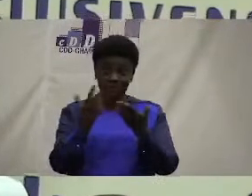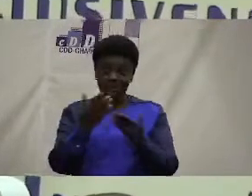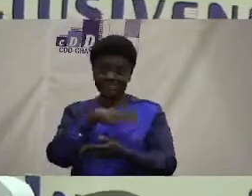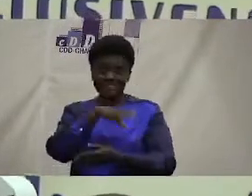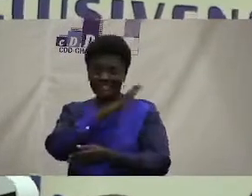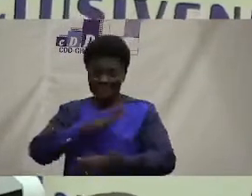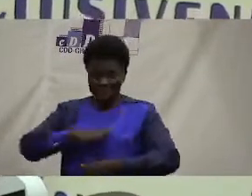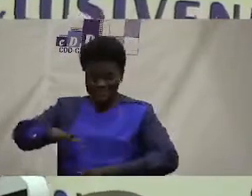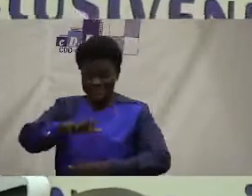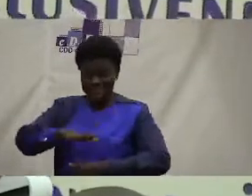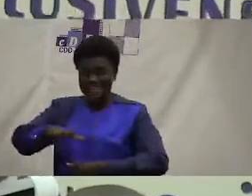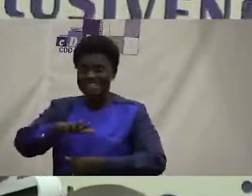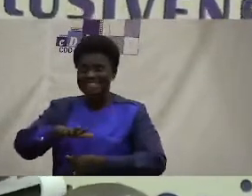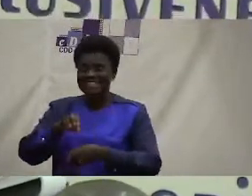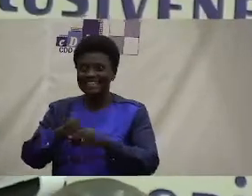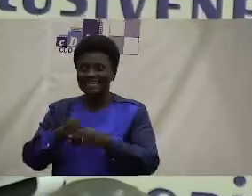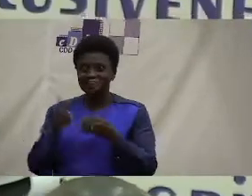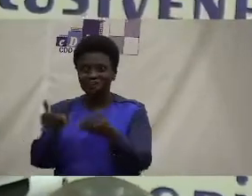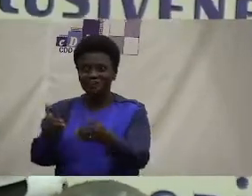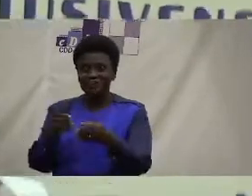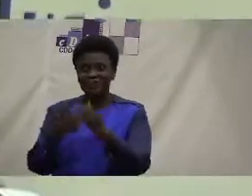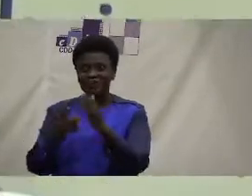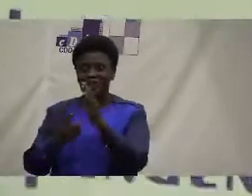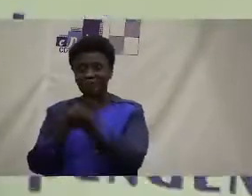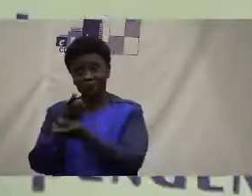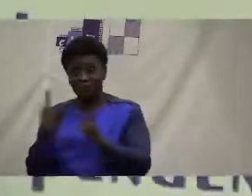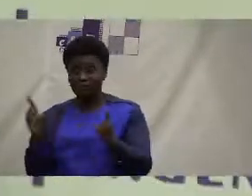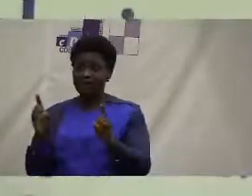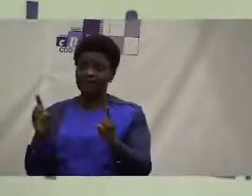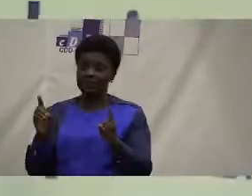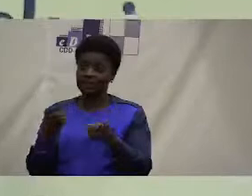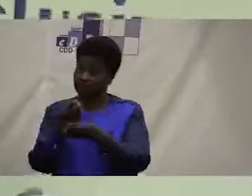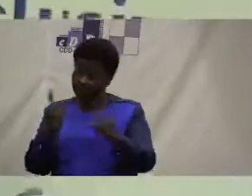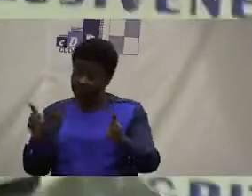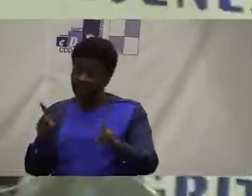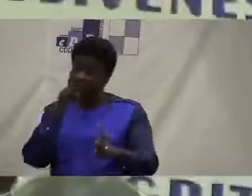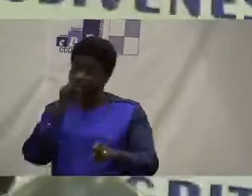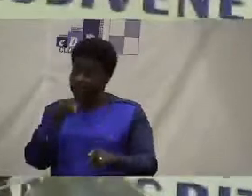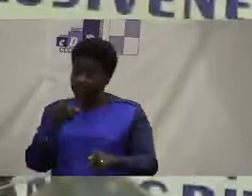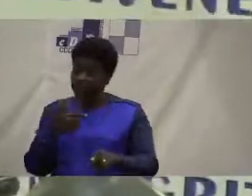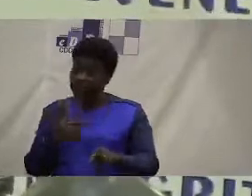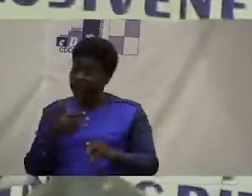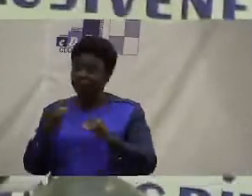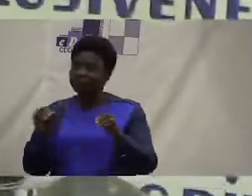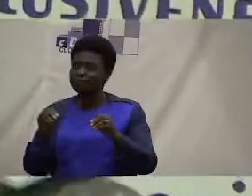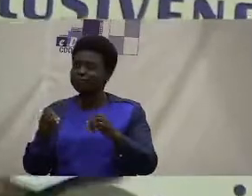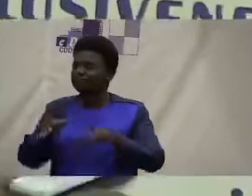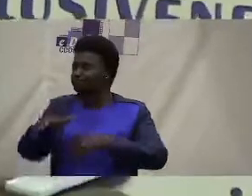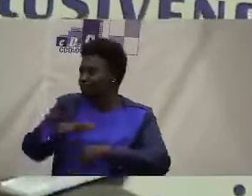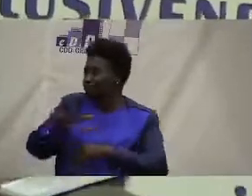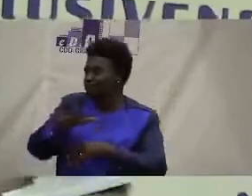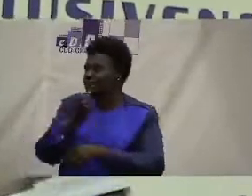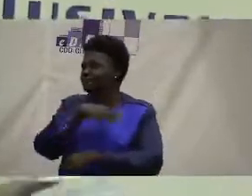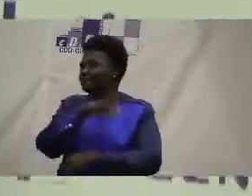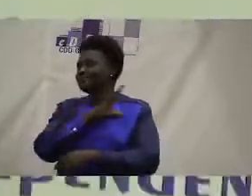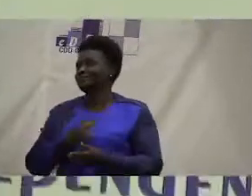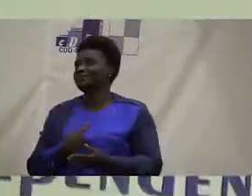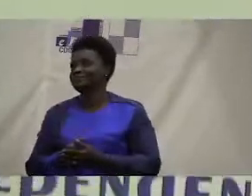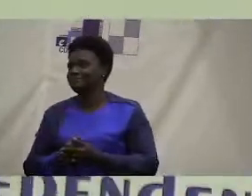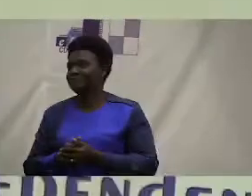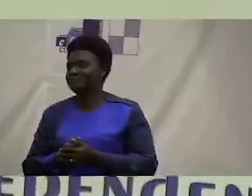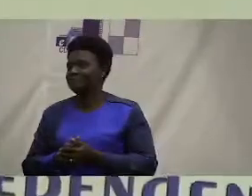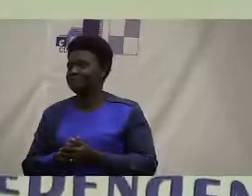modern African democracy. You see, democracy that has no space for civic actors is doomed. And